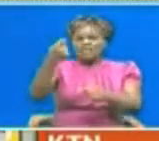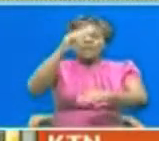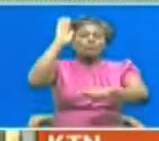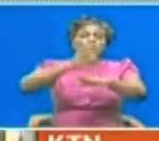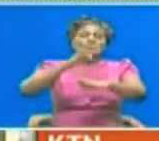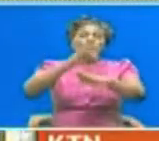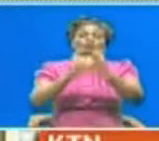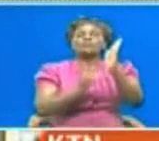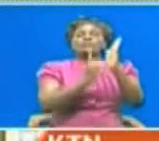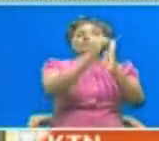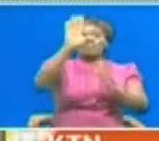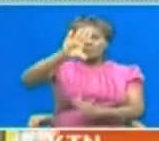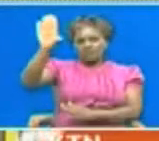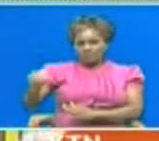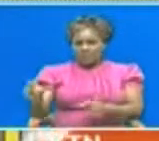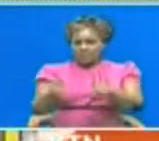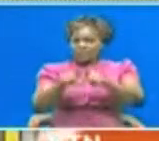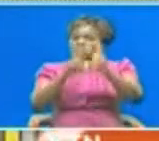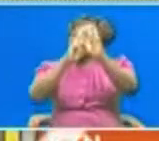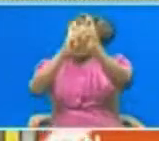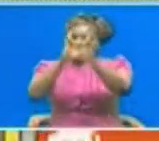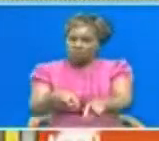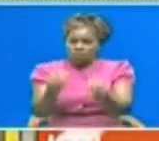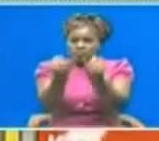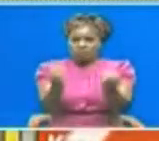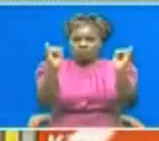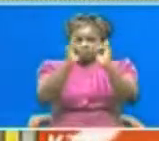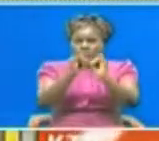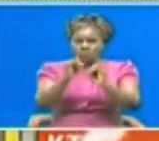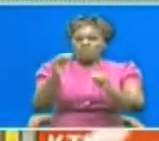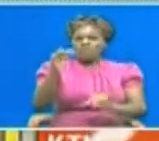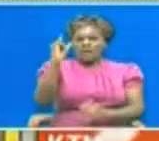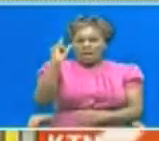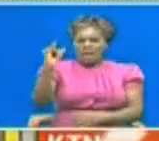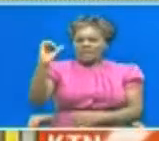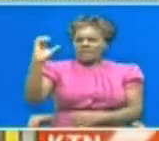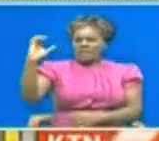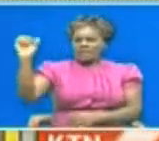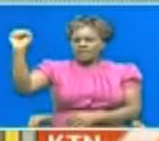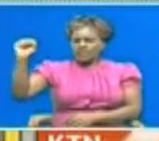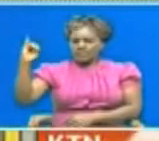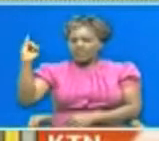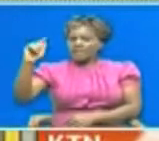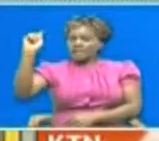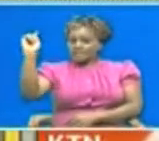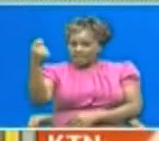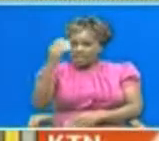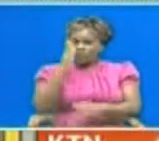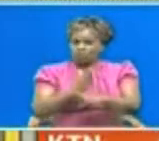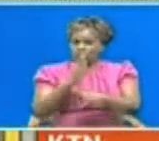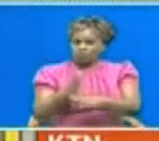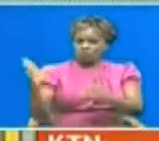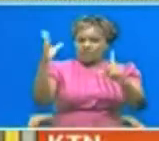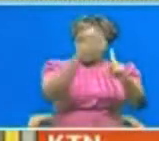vizuri kimaendeleo barani Afrika. Kulingana na ripoti ya taasisi ya masuala ya usalama ICSS, japo Kenya imepiga hatua